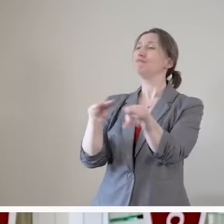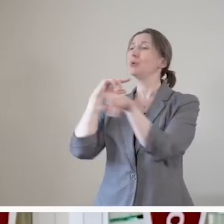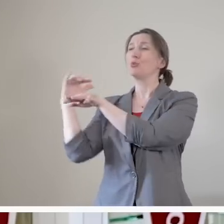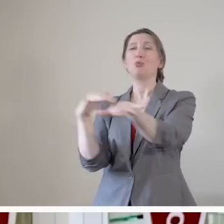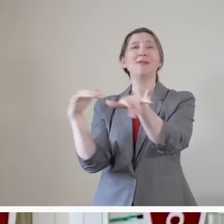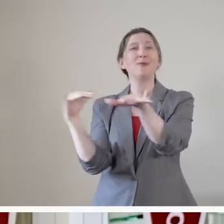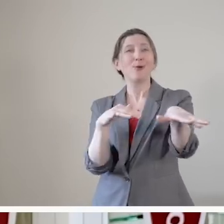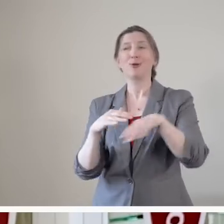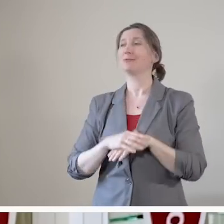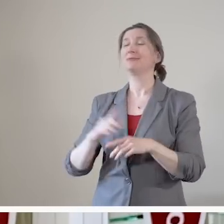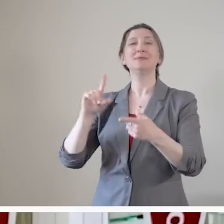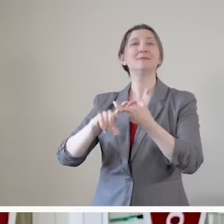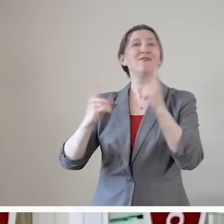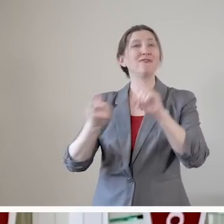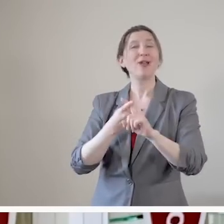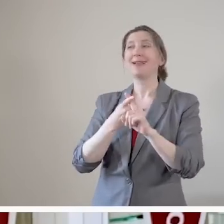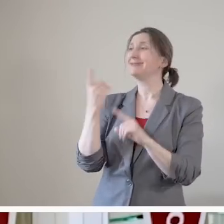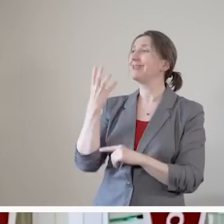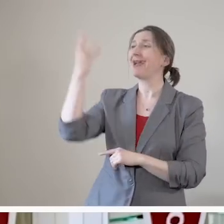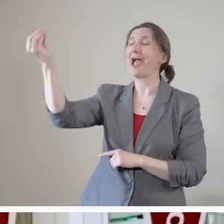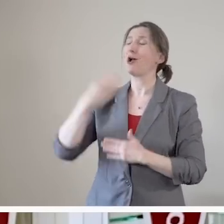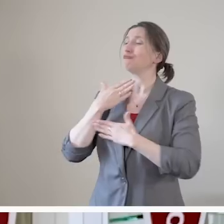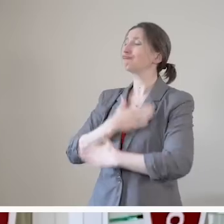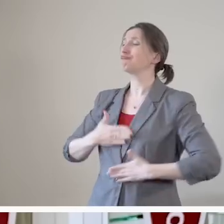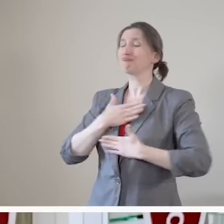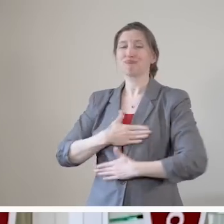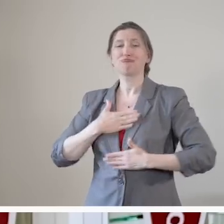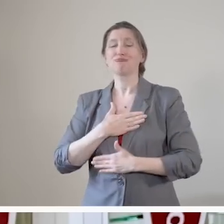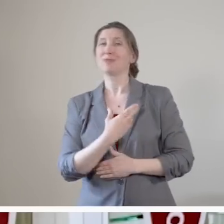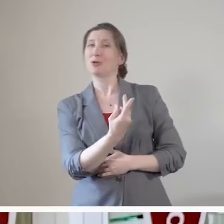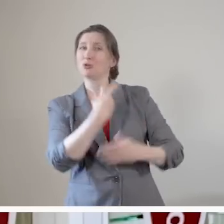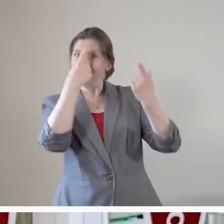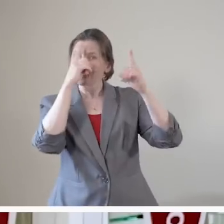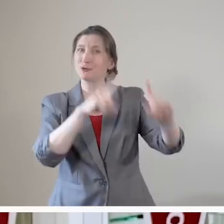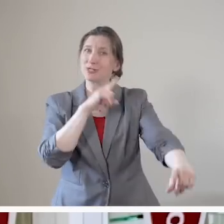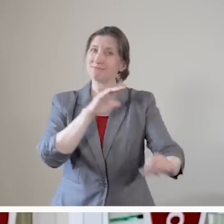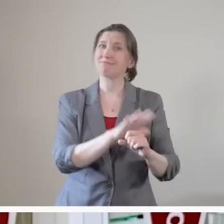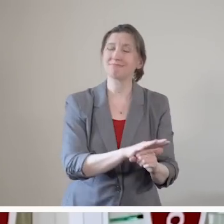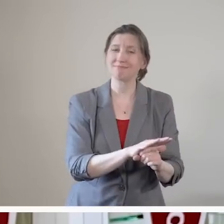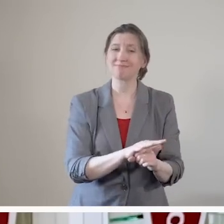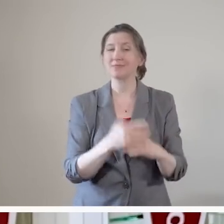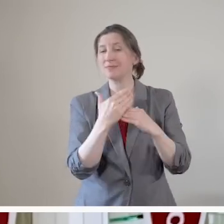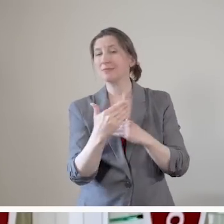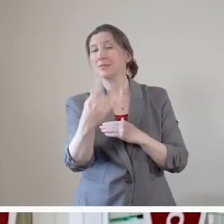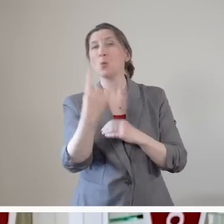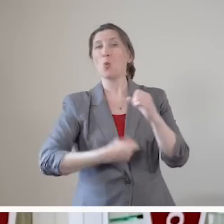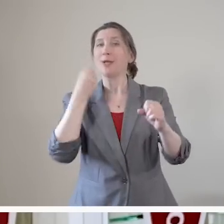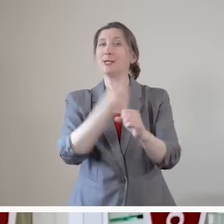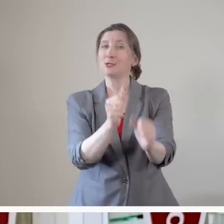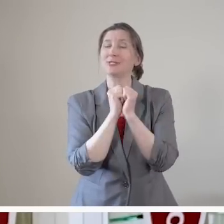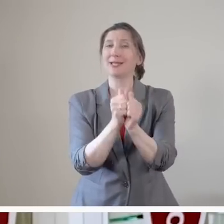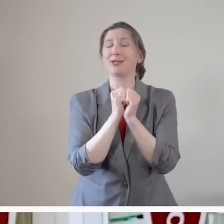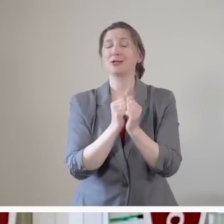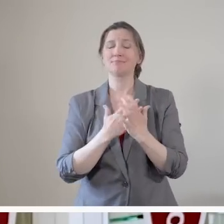River, or go out with our best friends. And that story made the next year incredibly